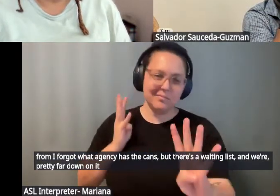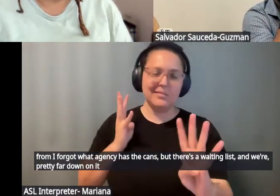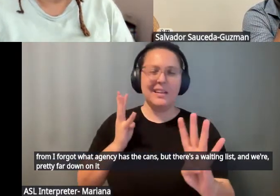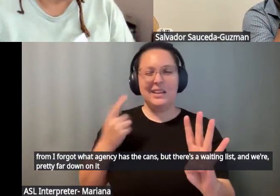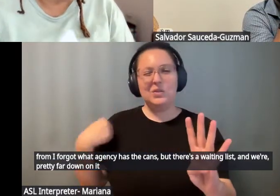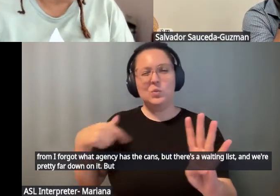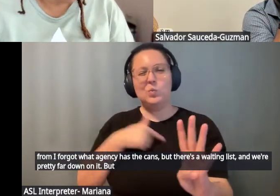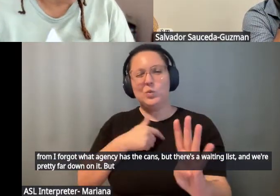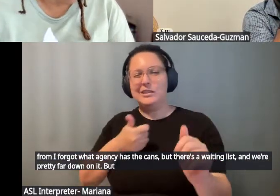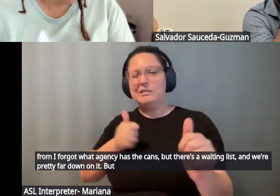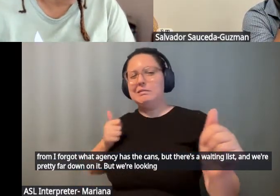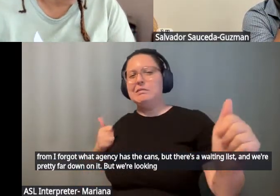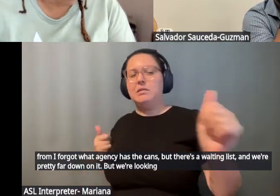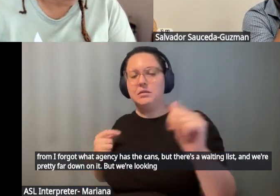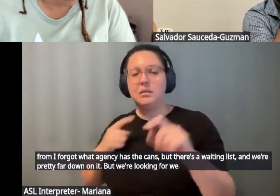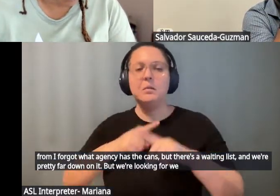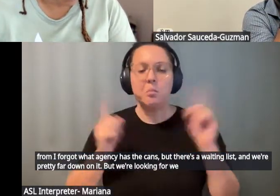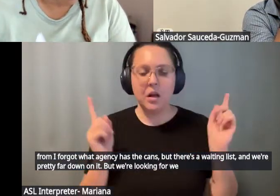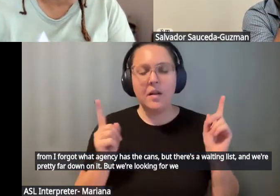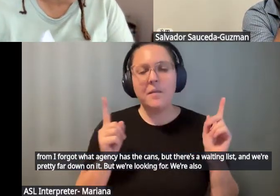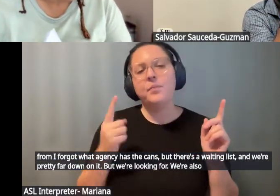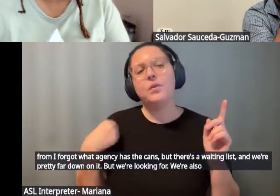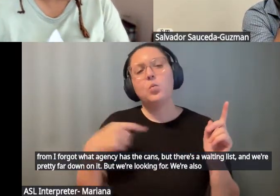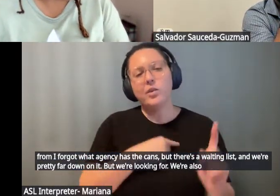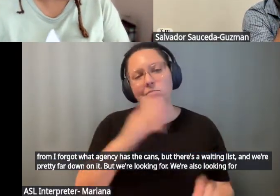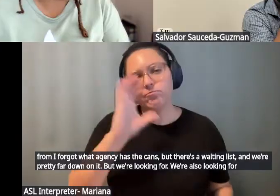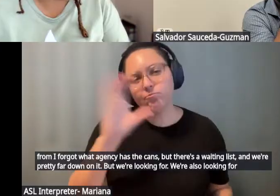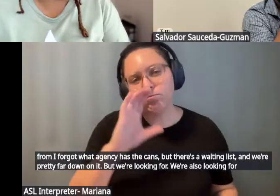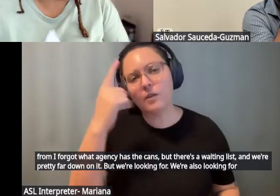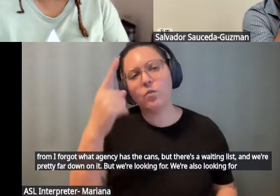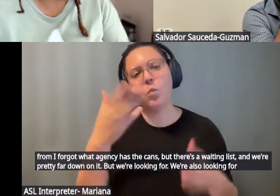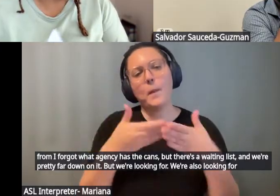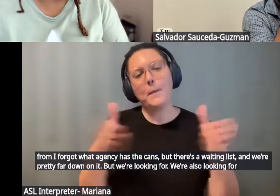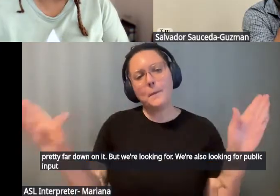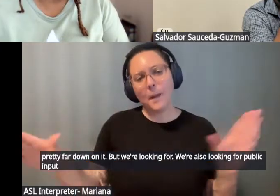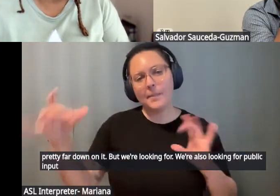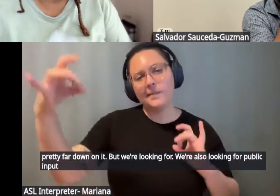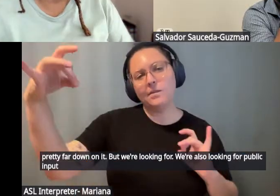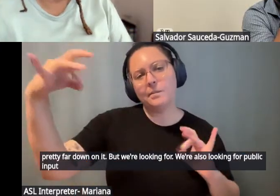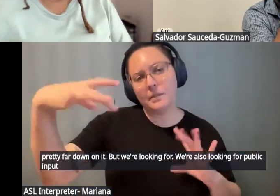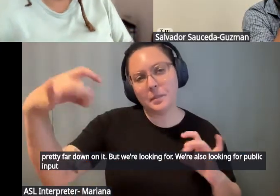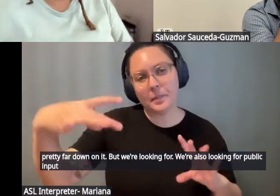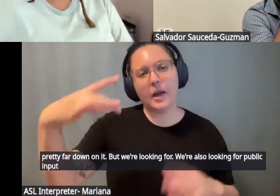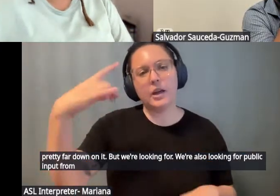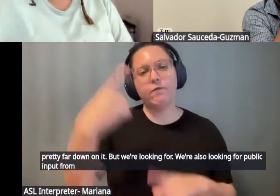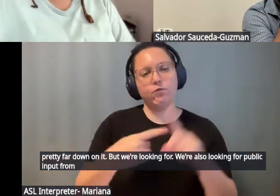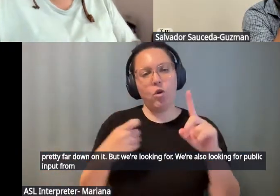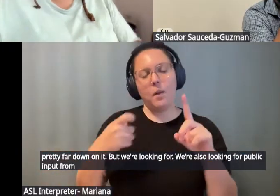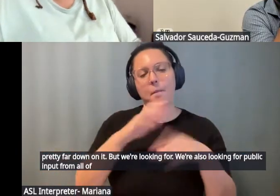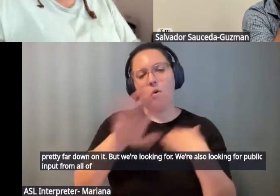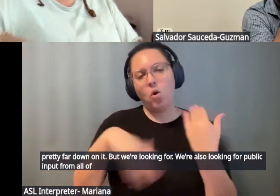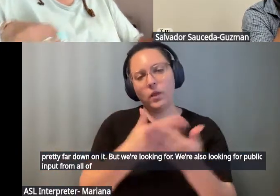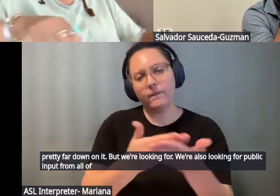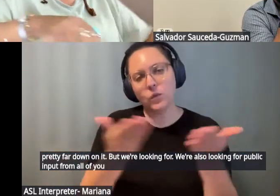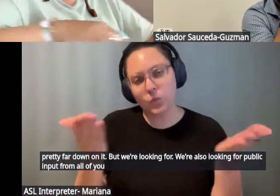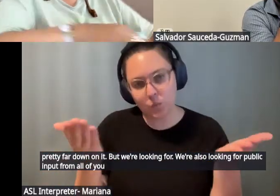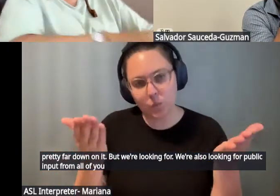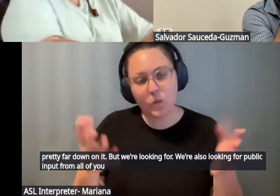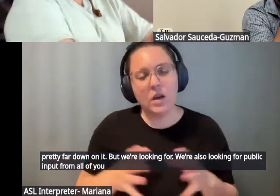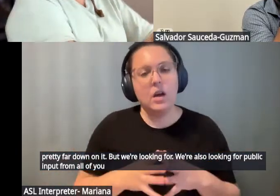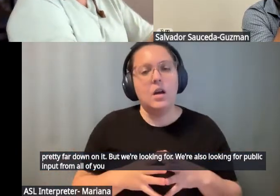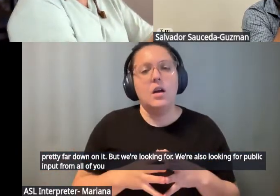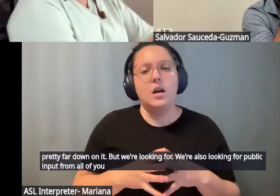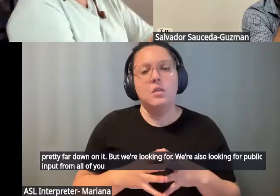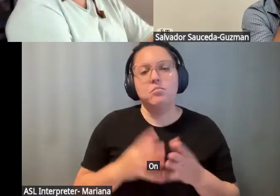we're also looking for public input from all of you on